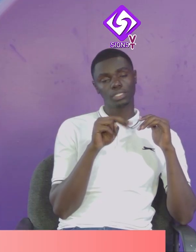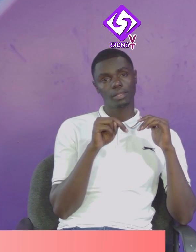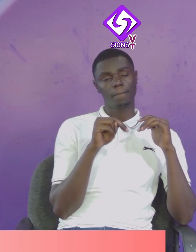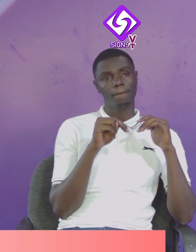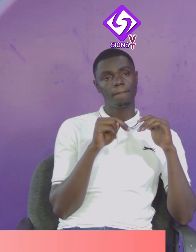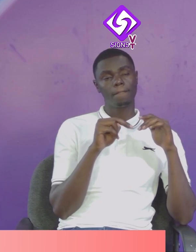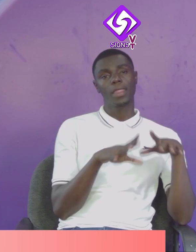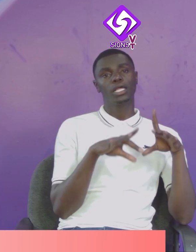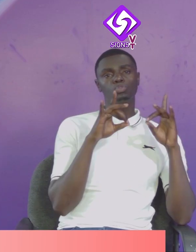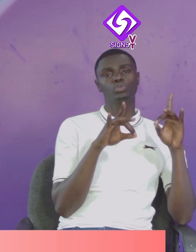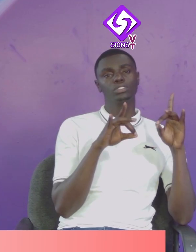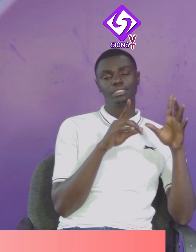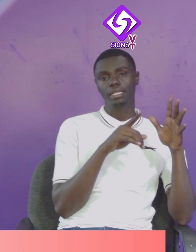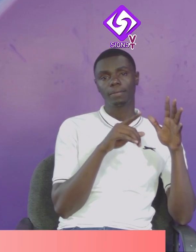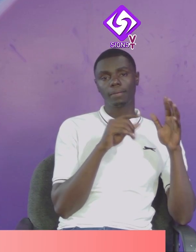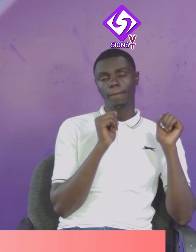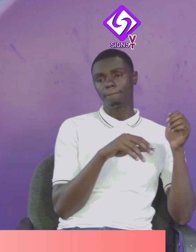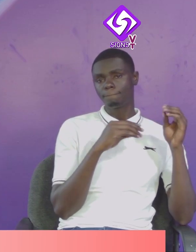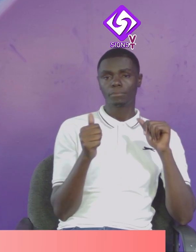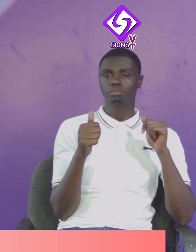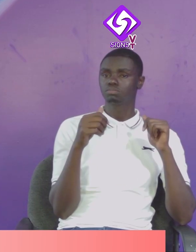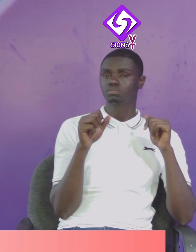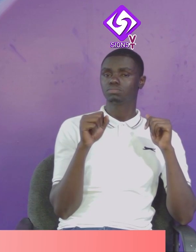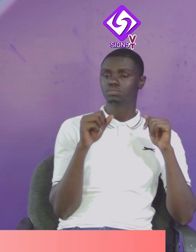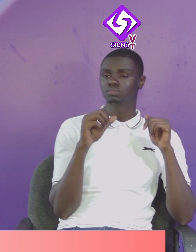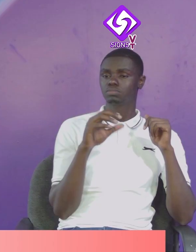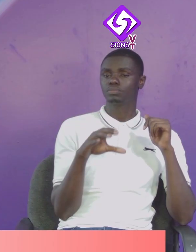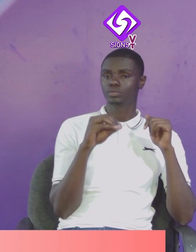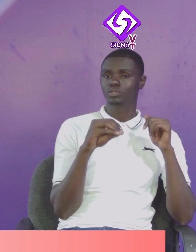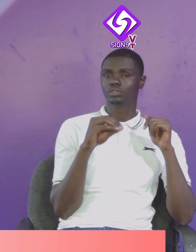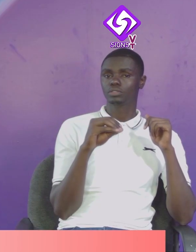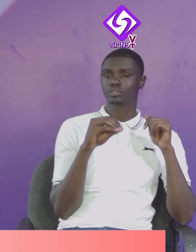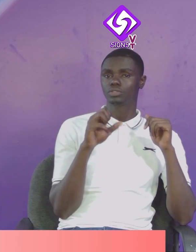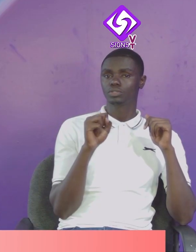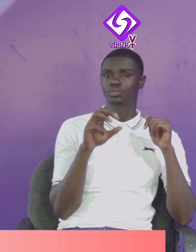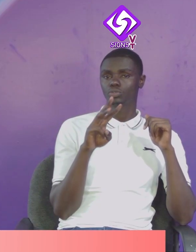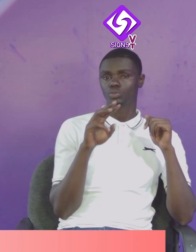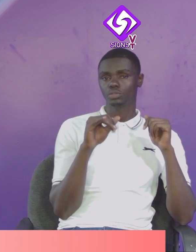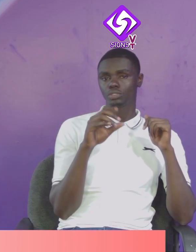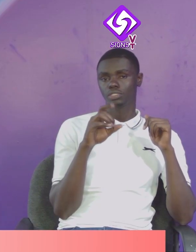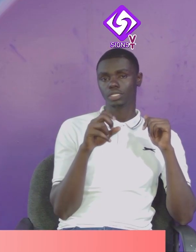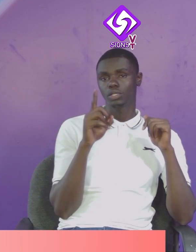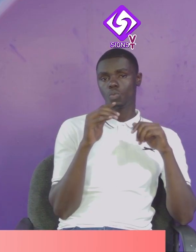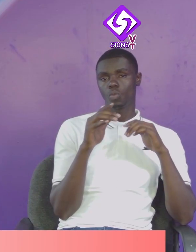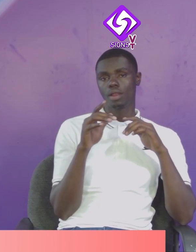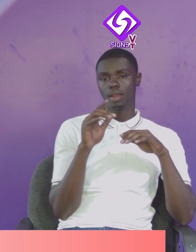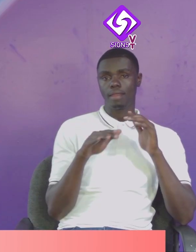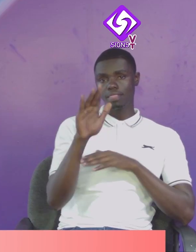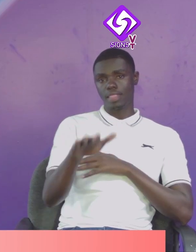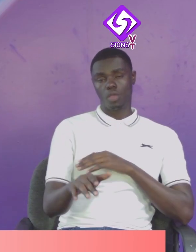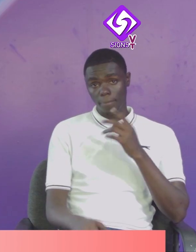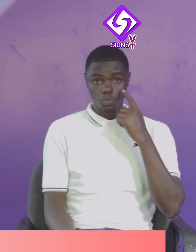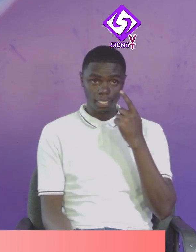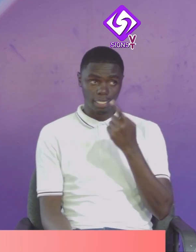Switzerland can win against Sweden by a mile, because when you look at that side of